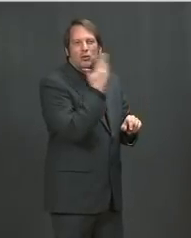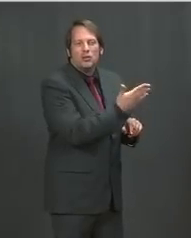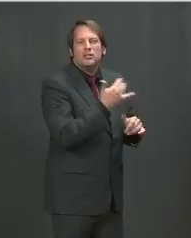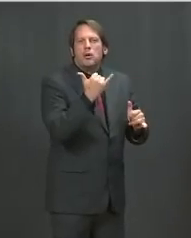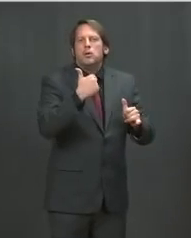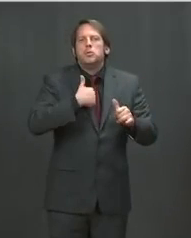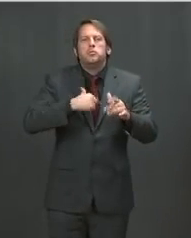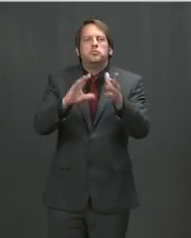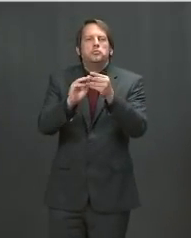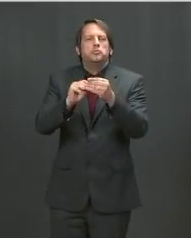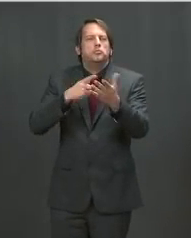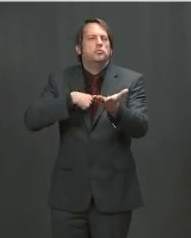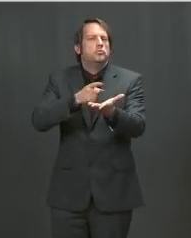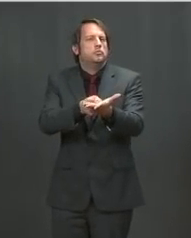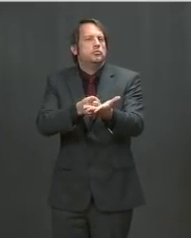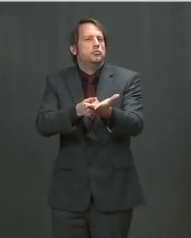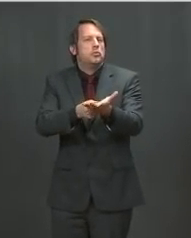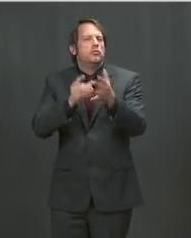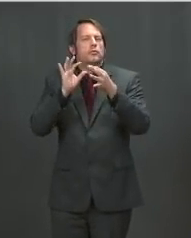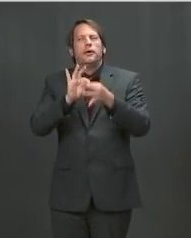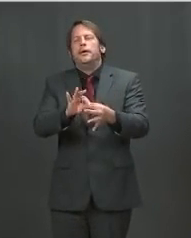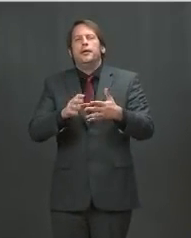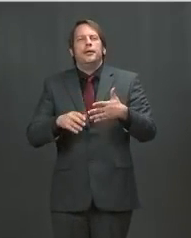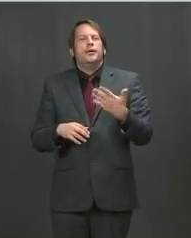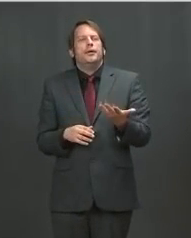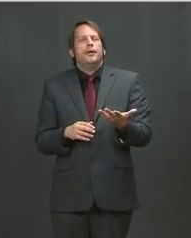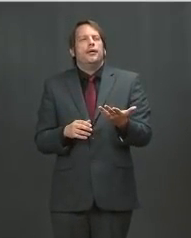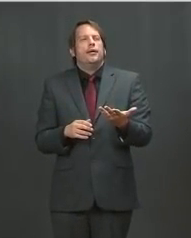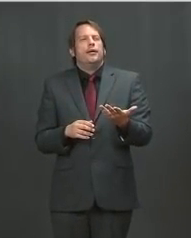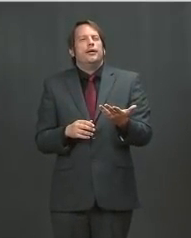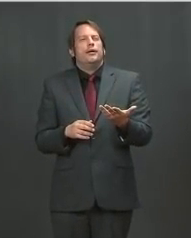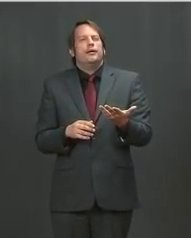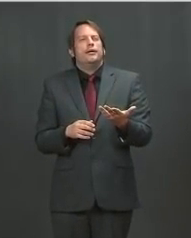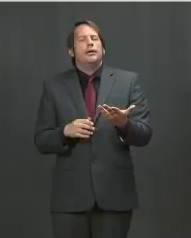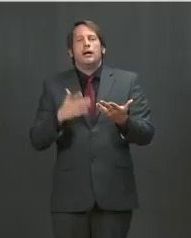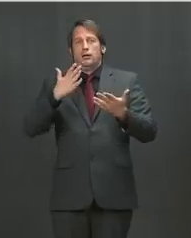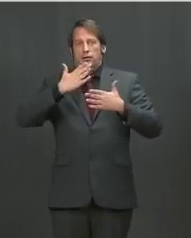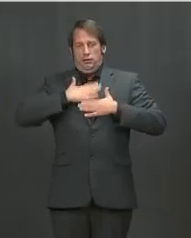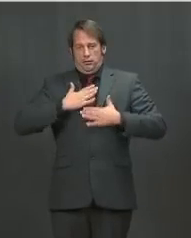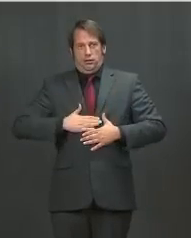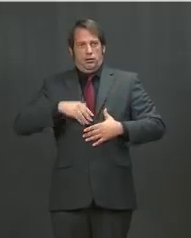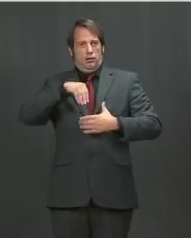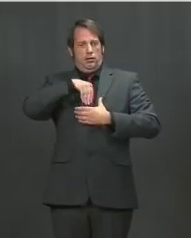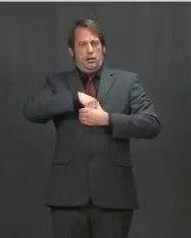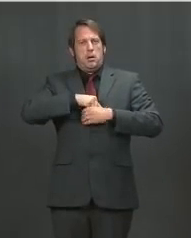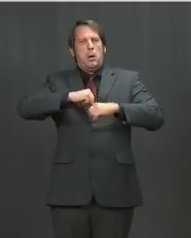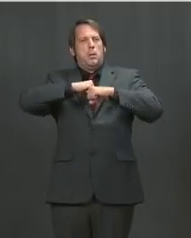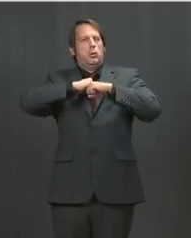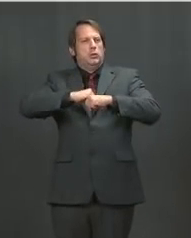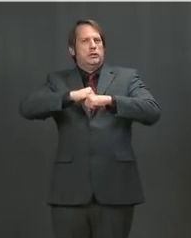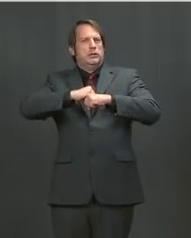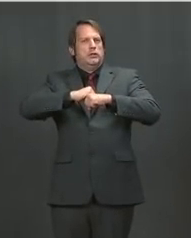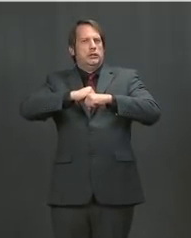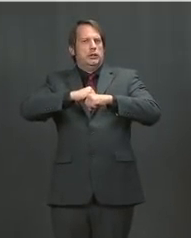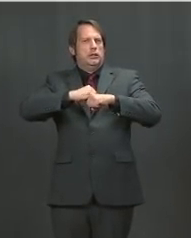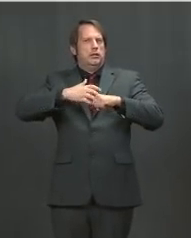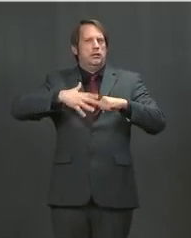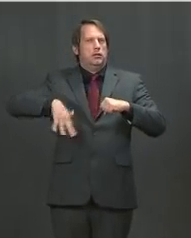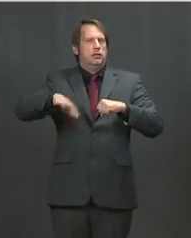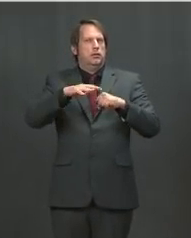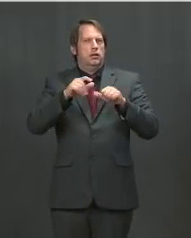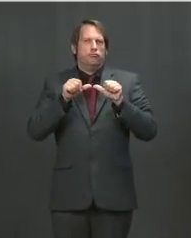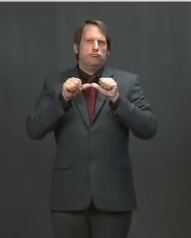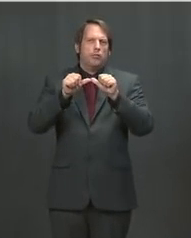about the duration of immunity. If I could have that first slide, I'm going to break it up into two components: